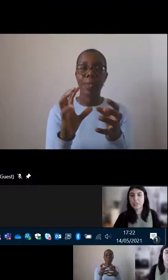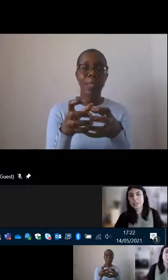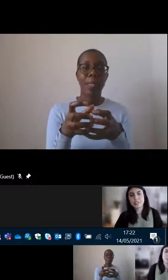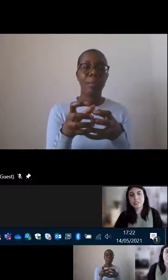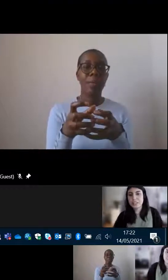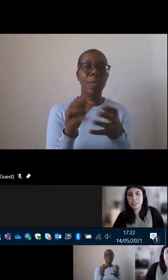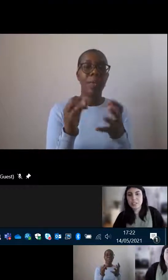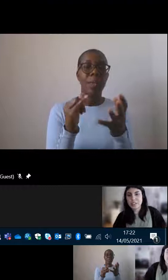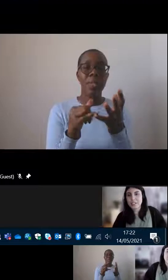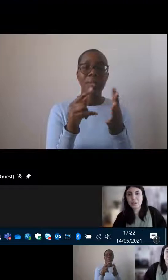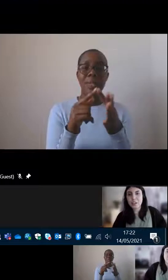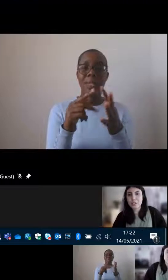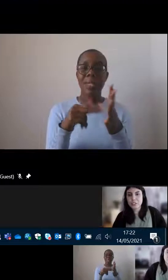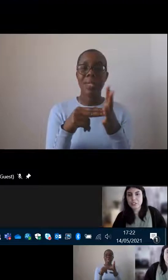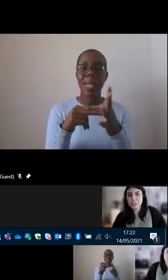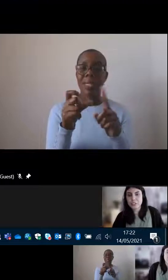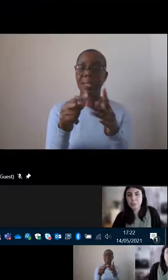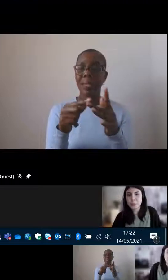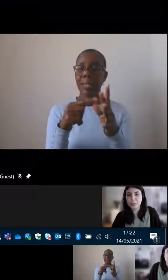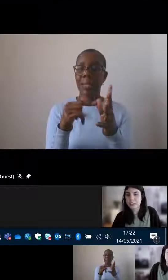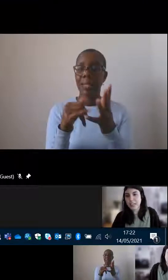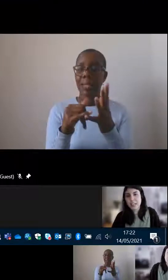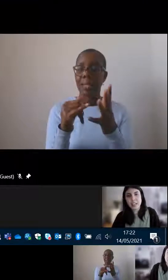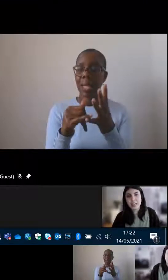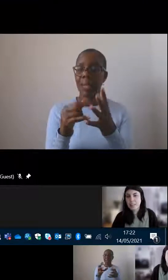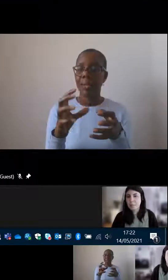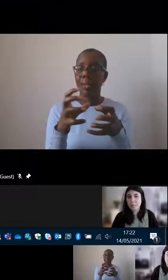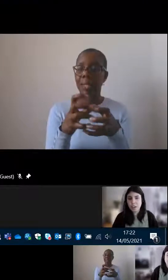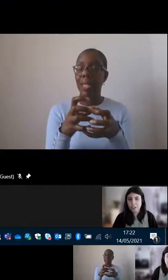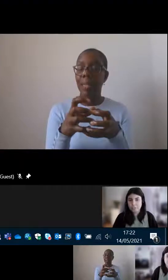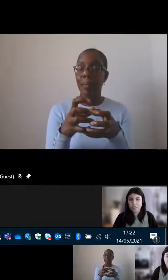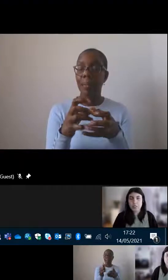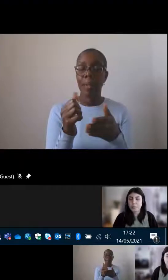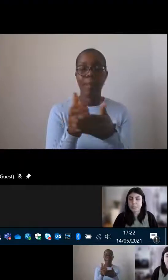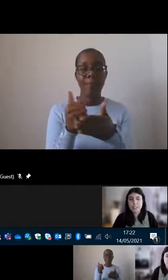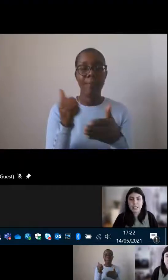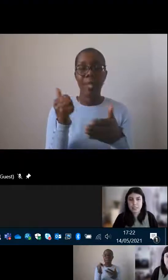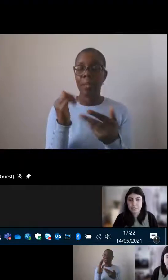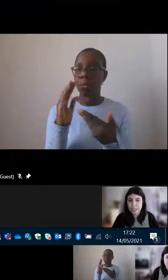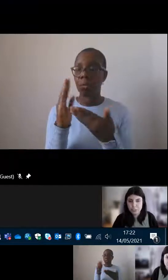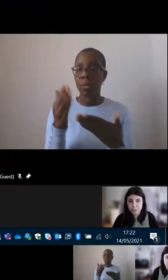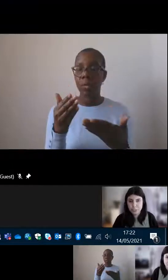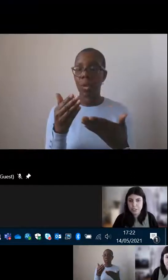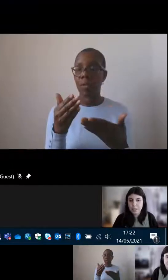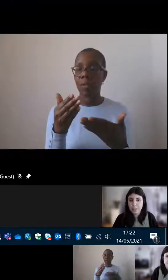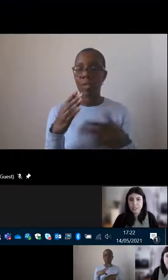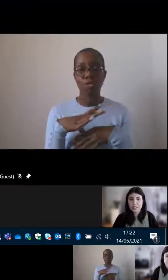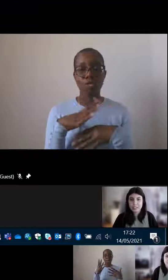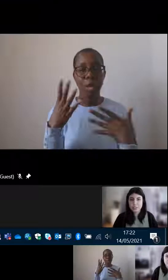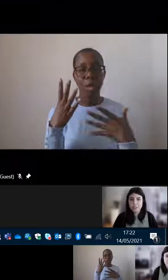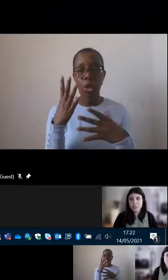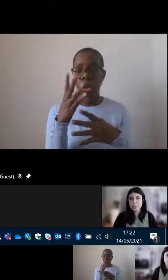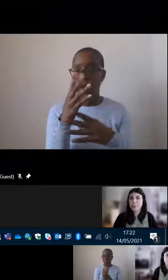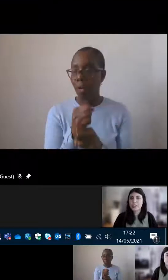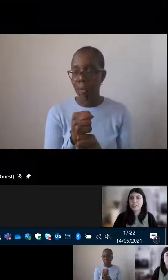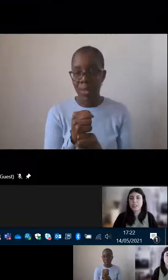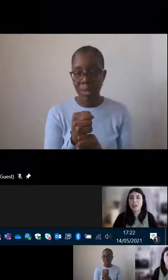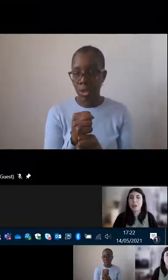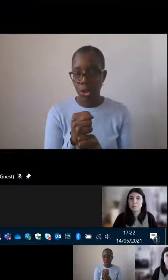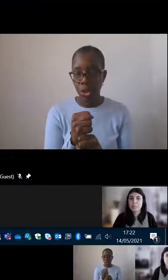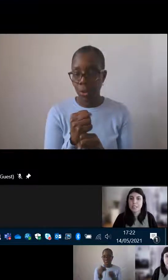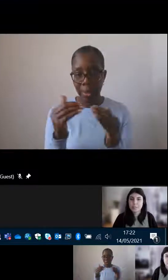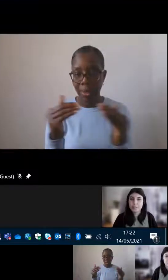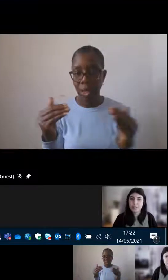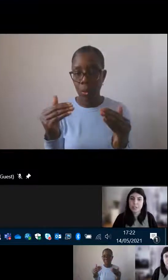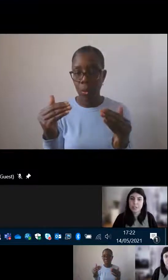brilliant service. They offer support free, impartial and completely confidential. This service works